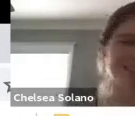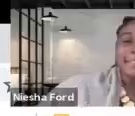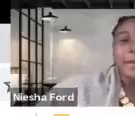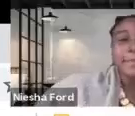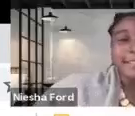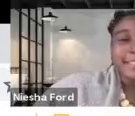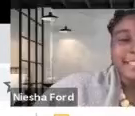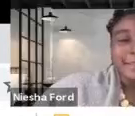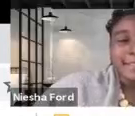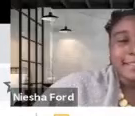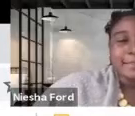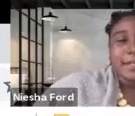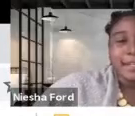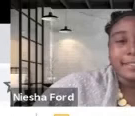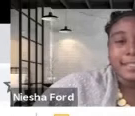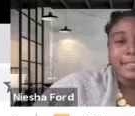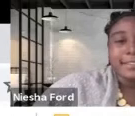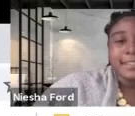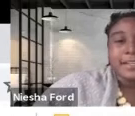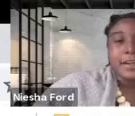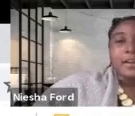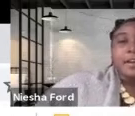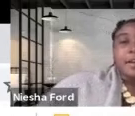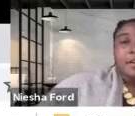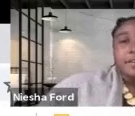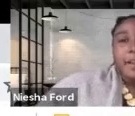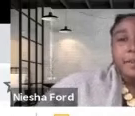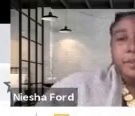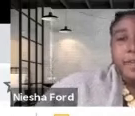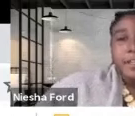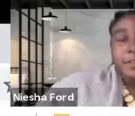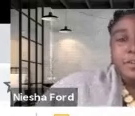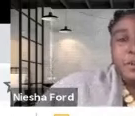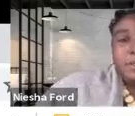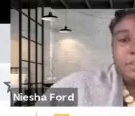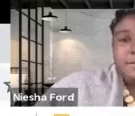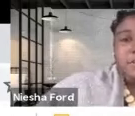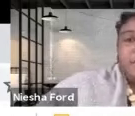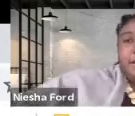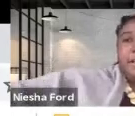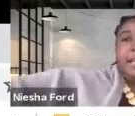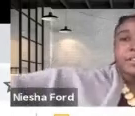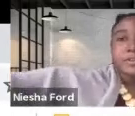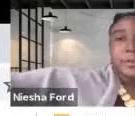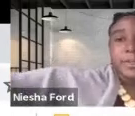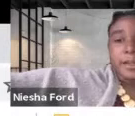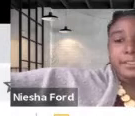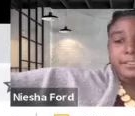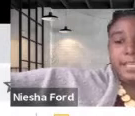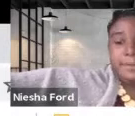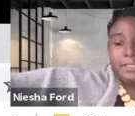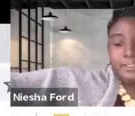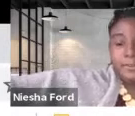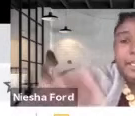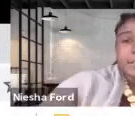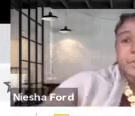to do. Awesome. Sounds like you guys had some great ideas. All right. Well, thank you so much for sharing. I do